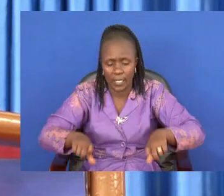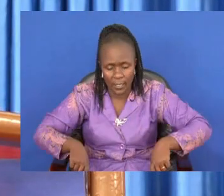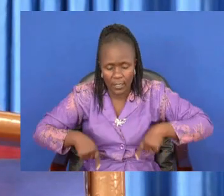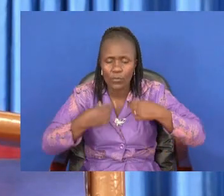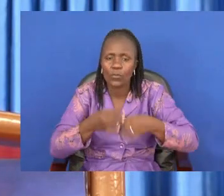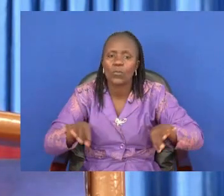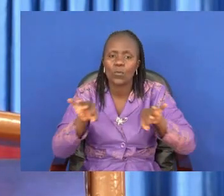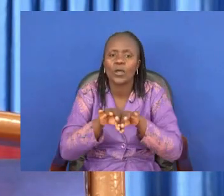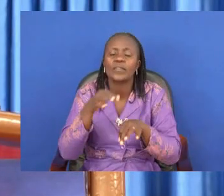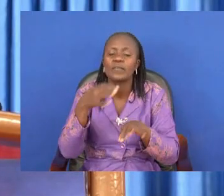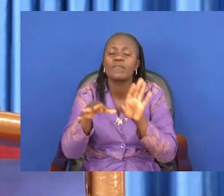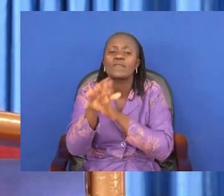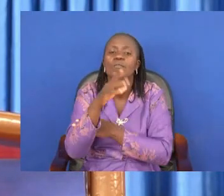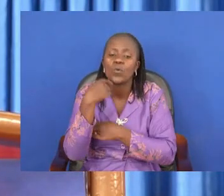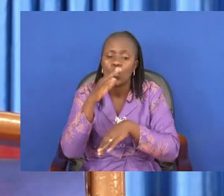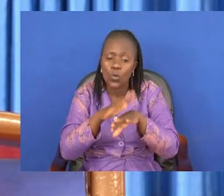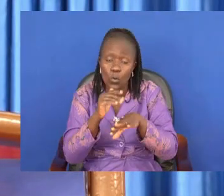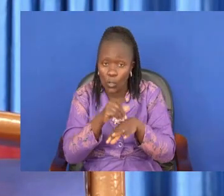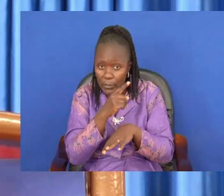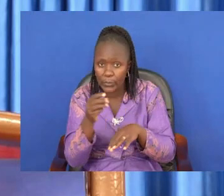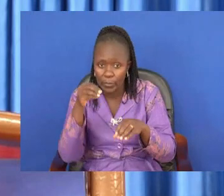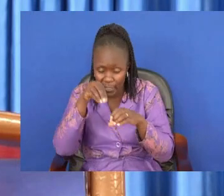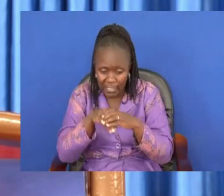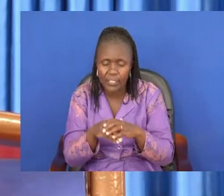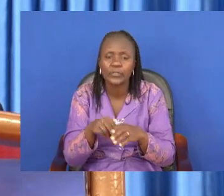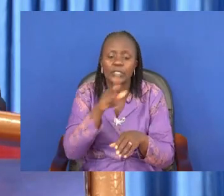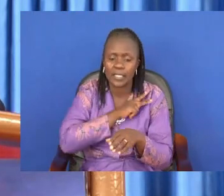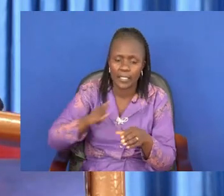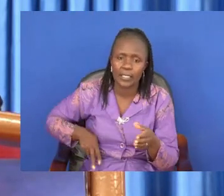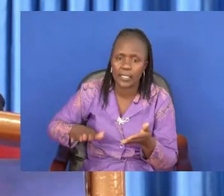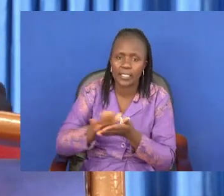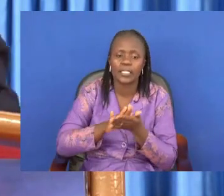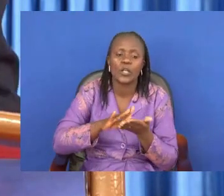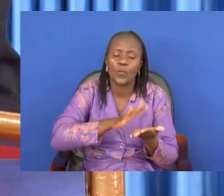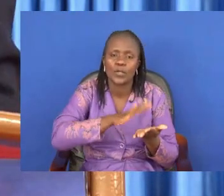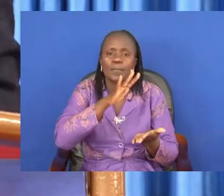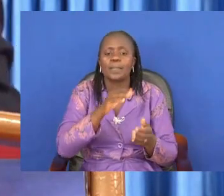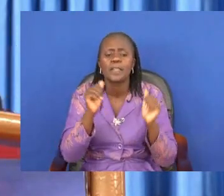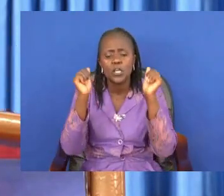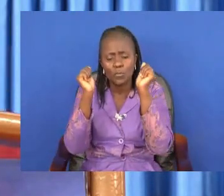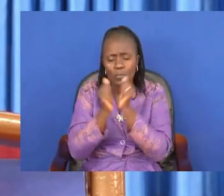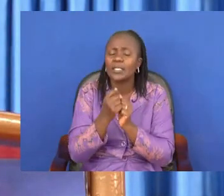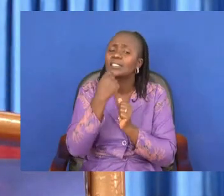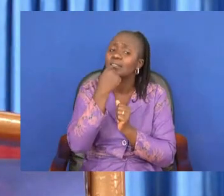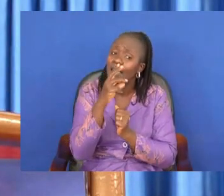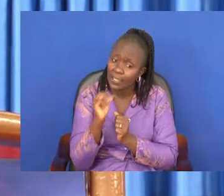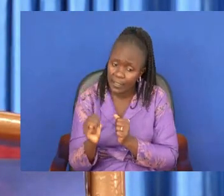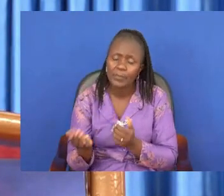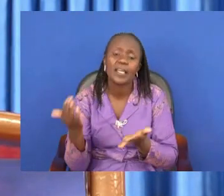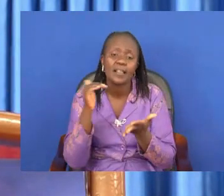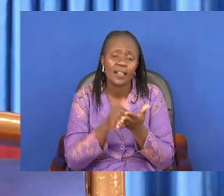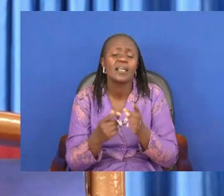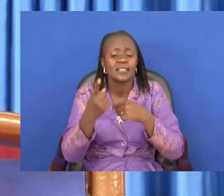lives worthy of God, who calls you into his kingdom and glory. Paul is still insisting here that he